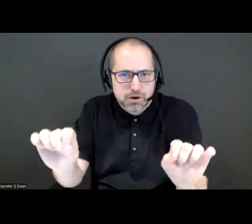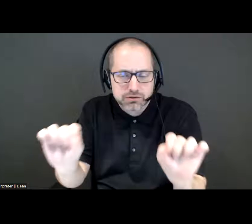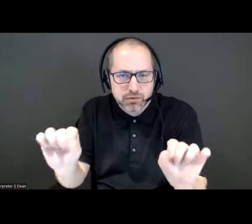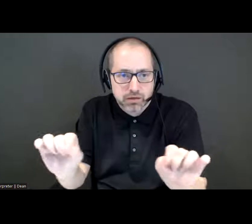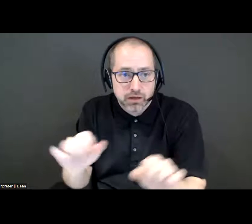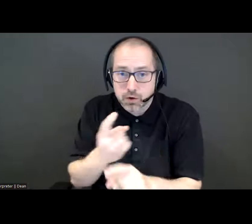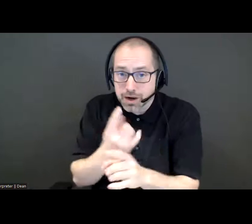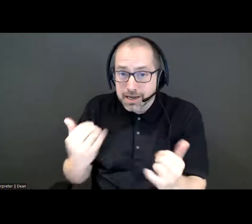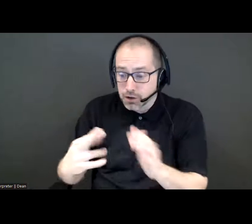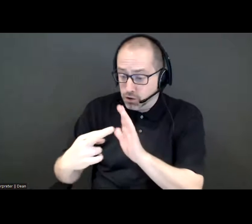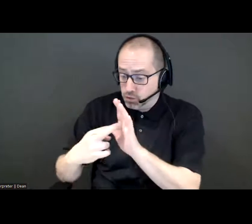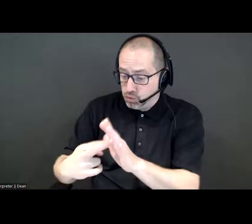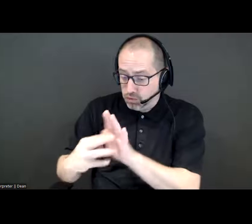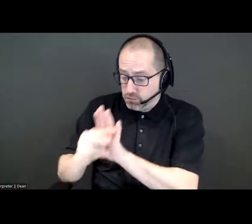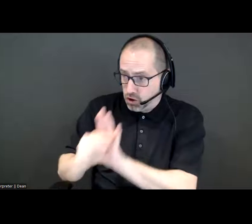the moment.